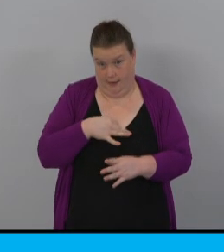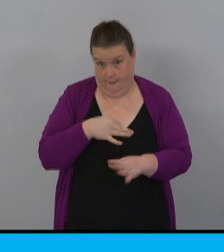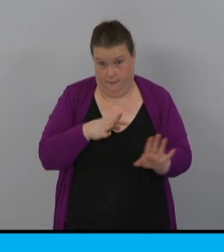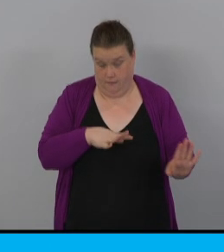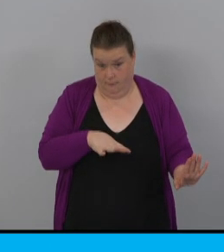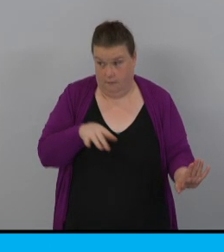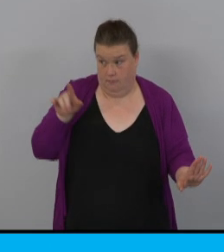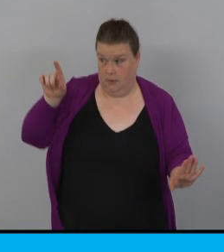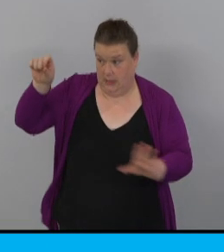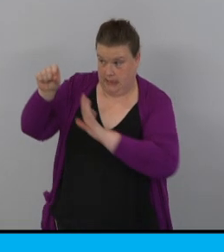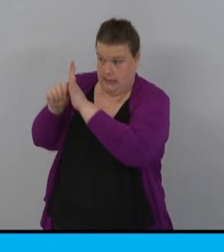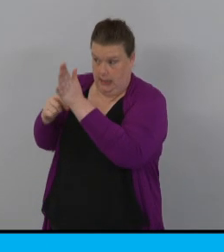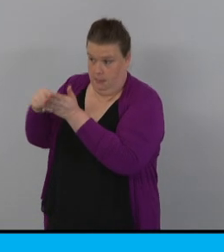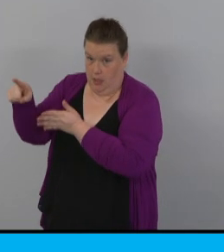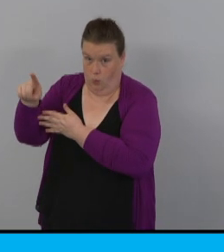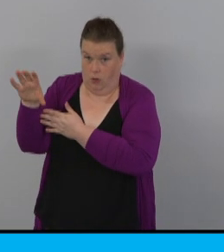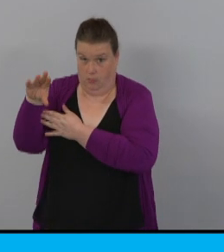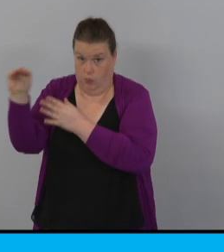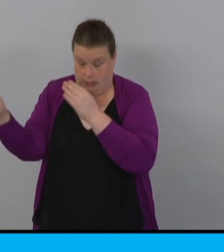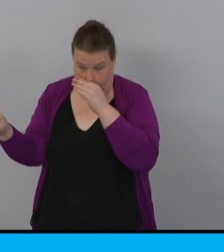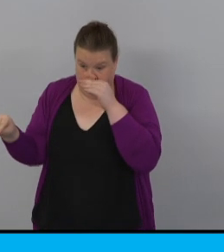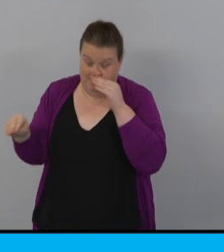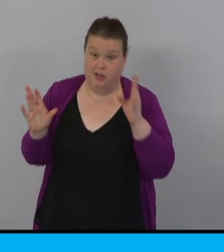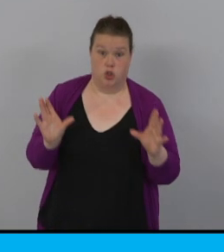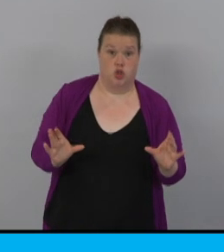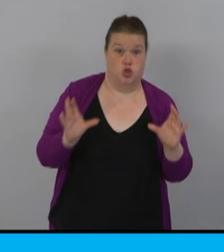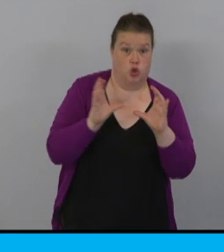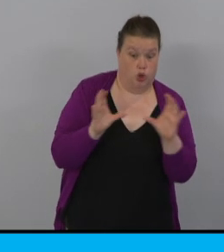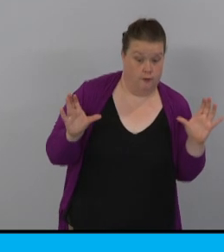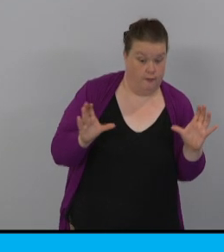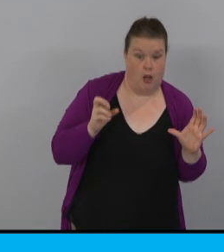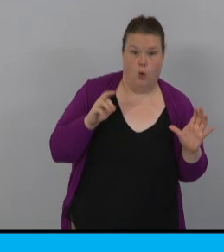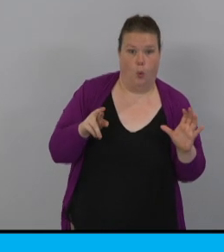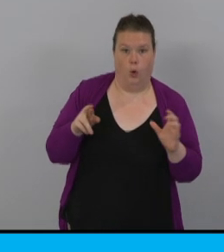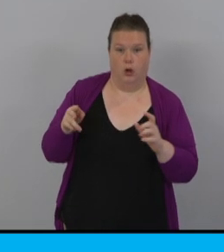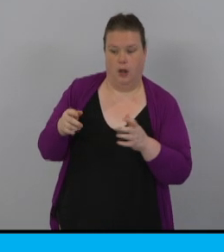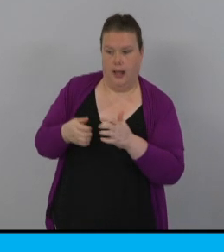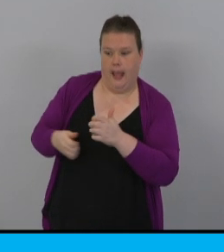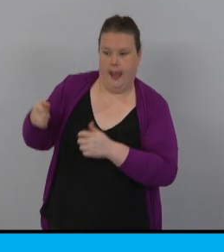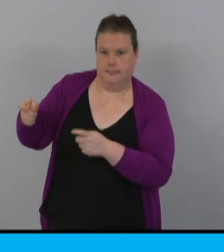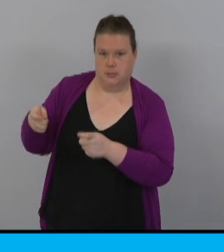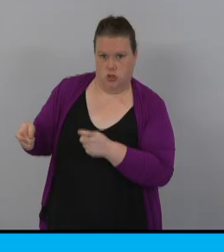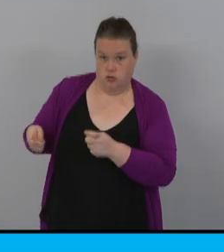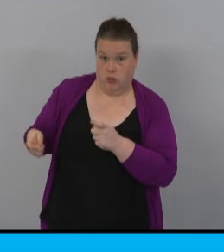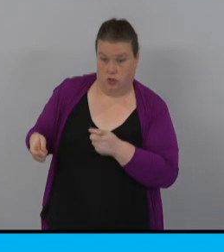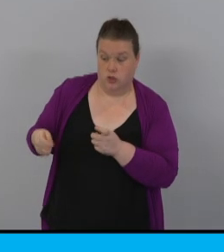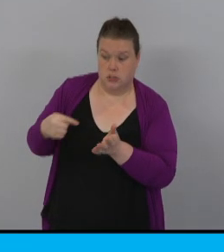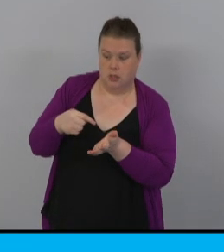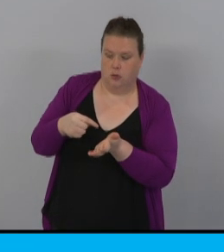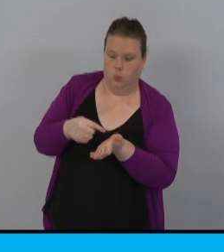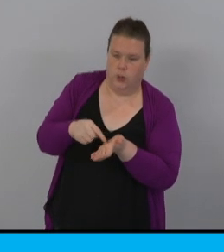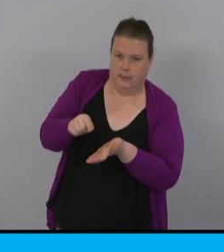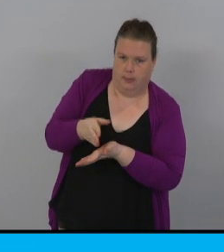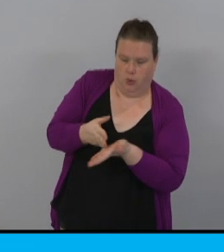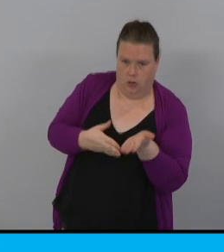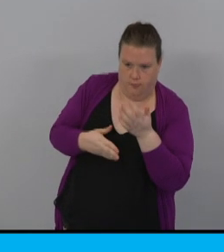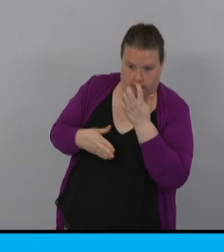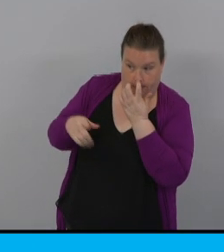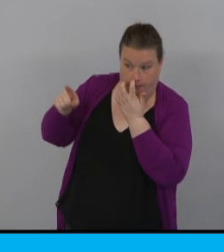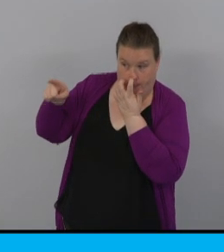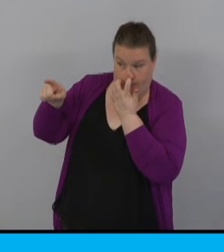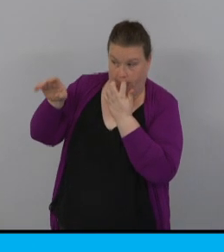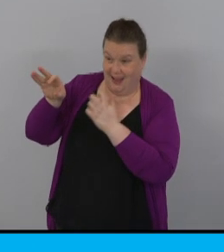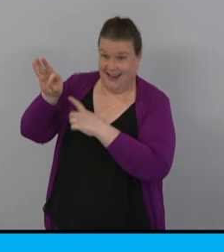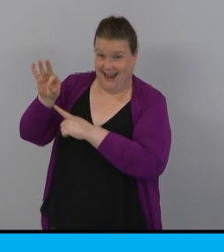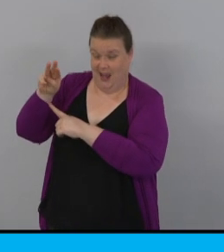personnel, supervisors, administrators, then we have to pay a portion of that. But that's about $9 million that they do contribute towards